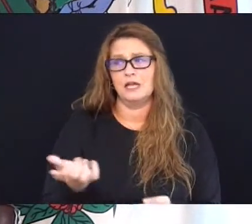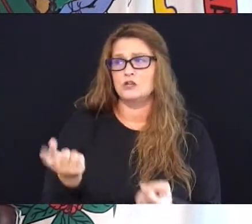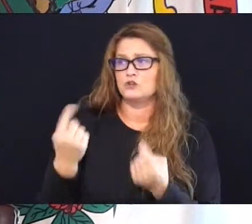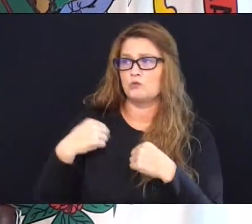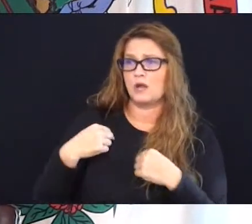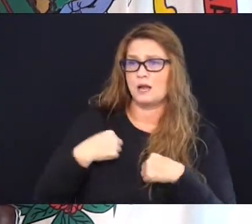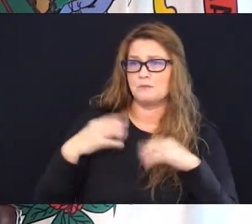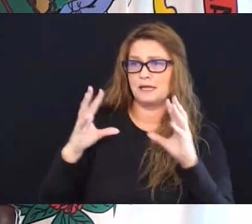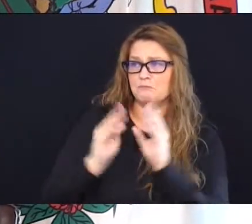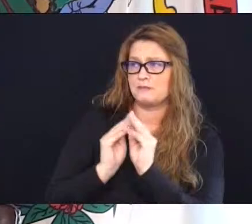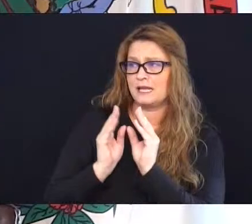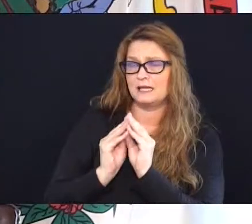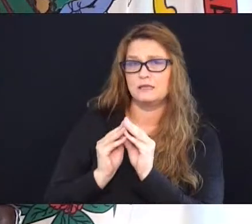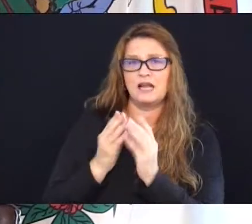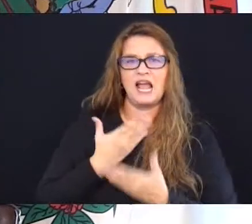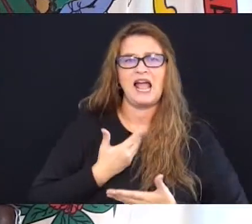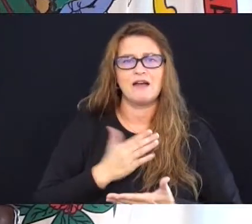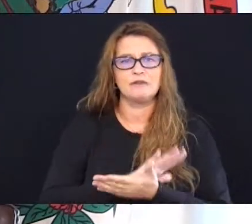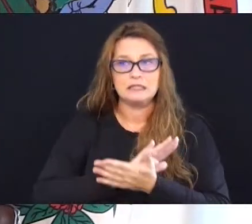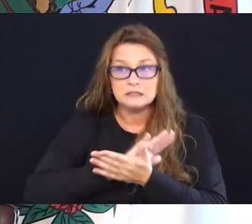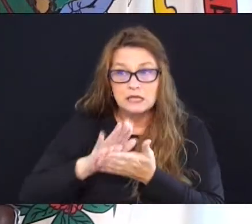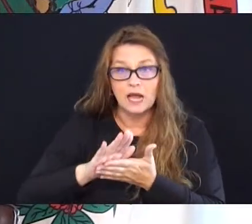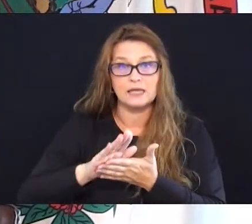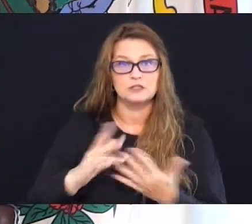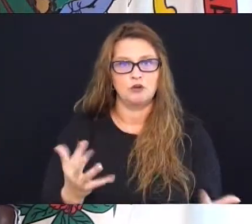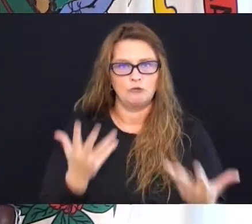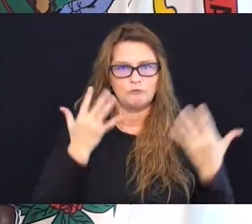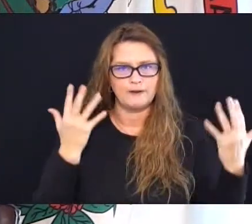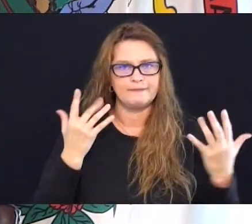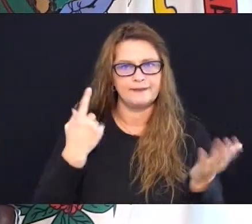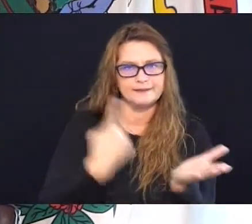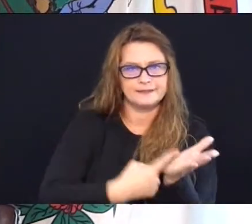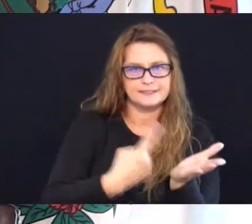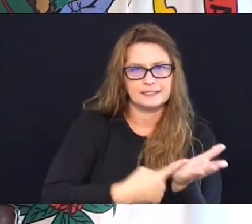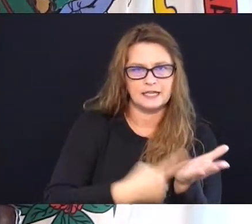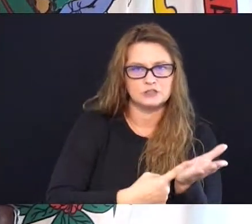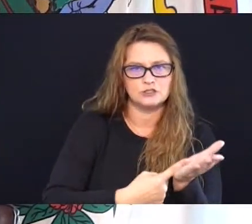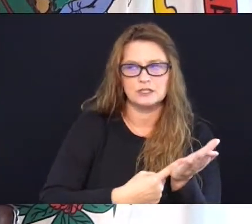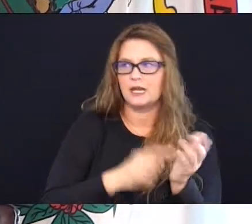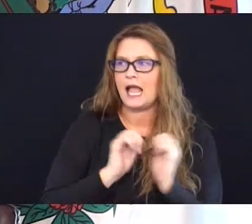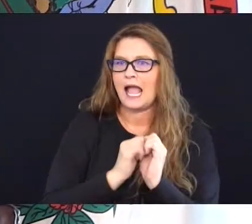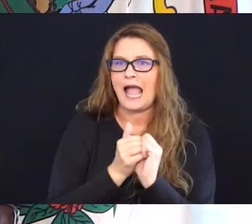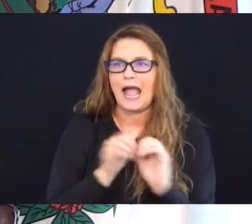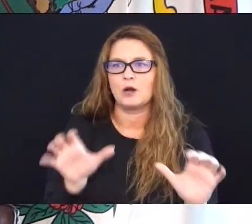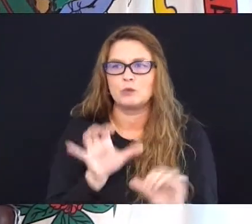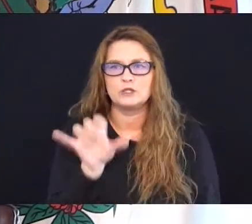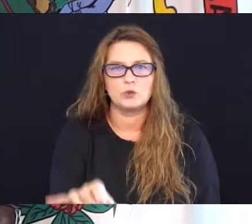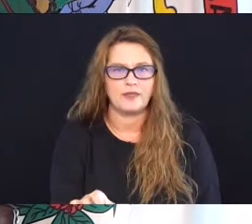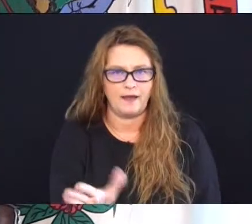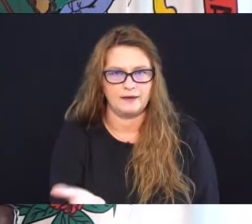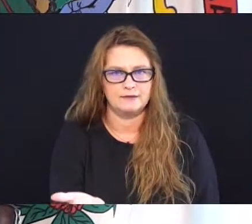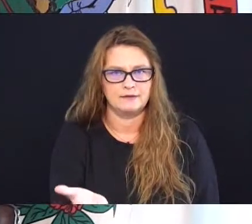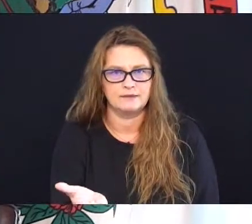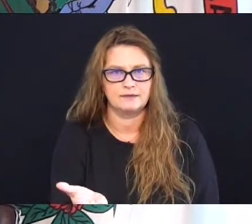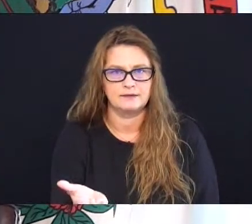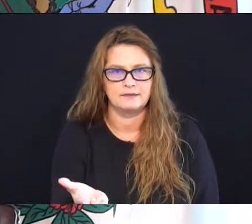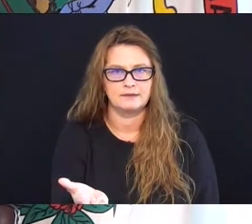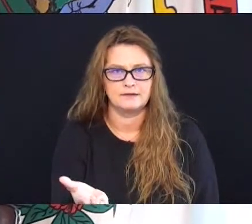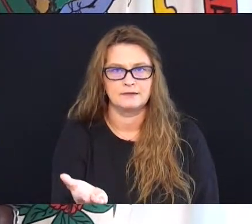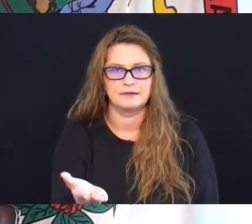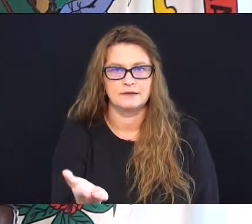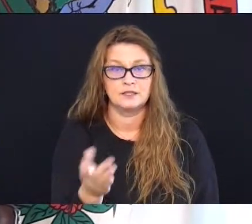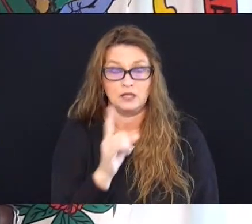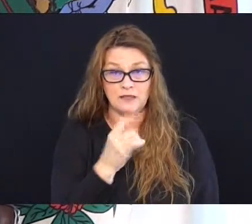have a civil, wonderful discussion and find a pathway to do that. You know, there is a